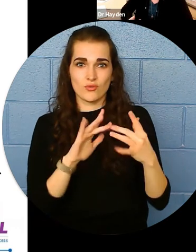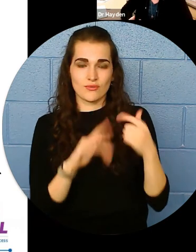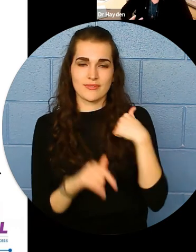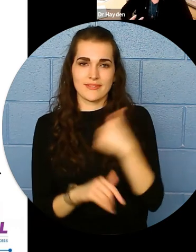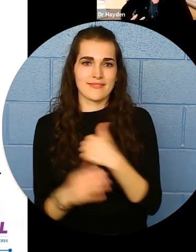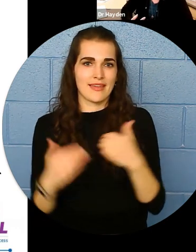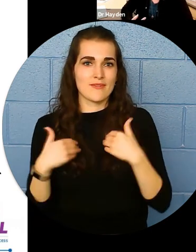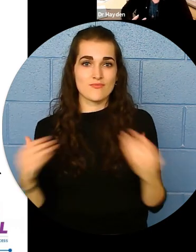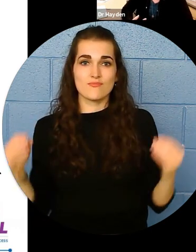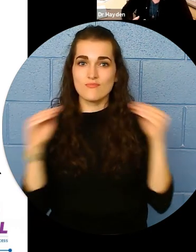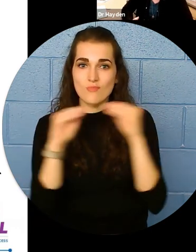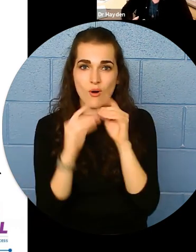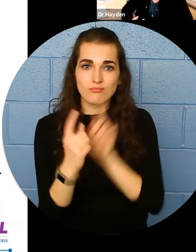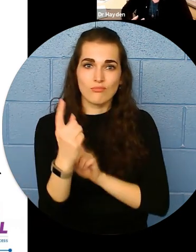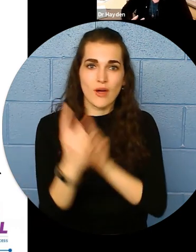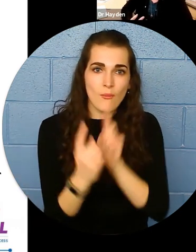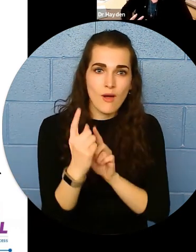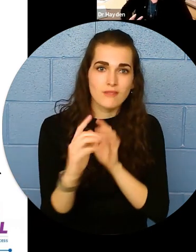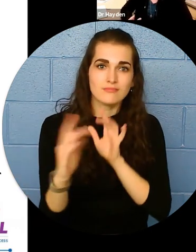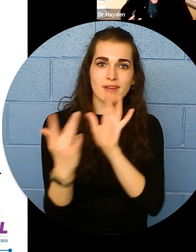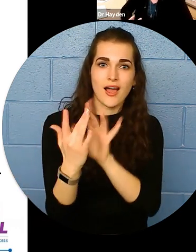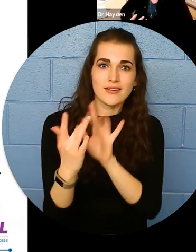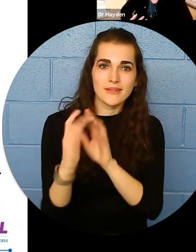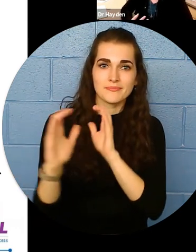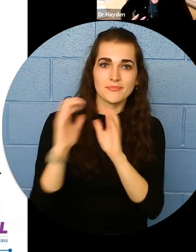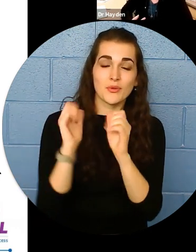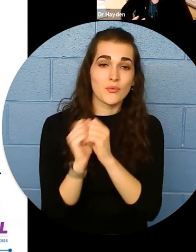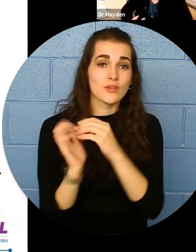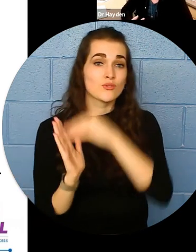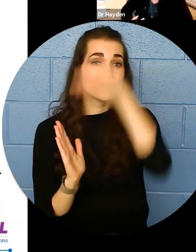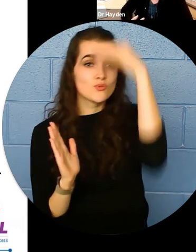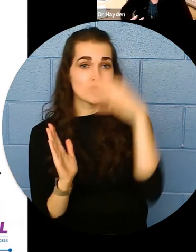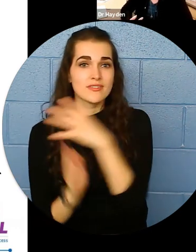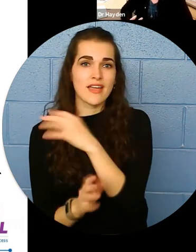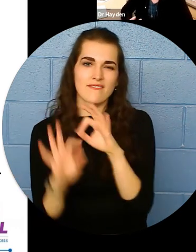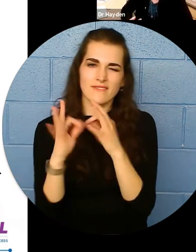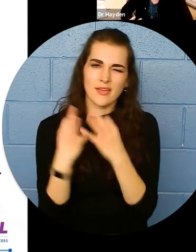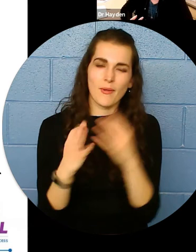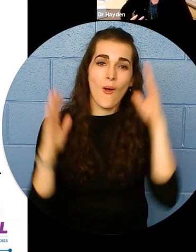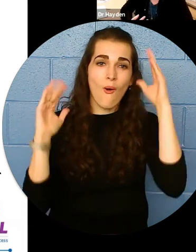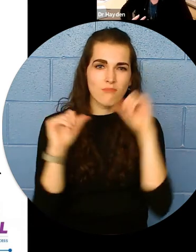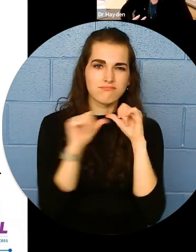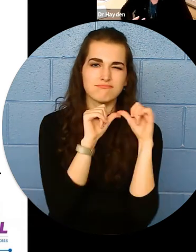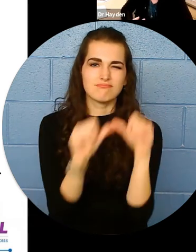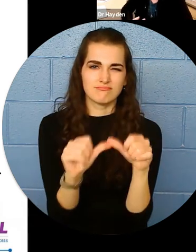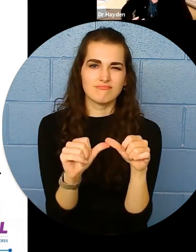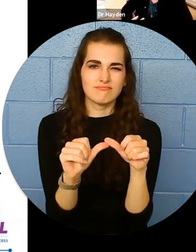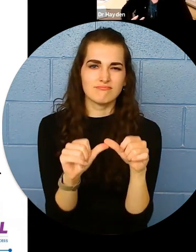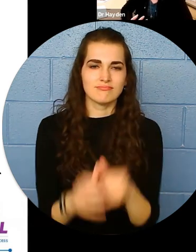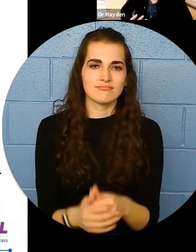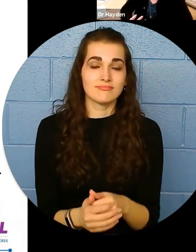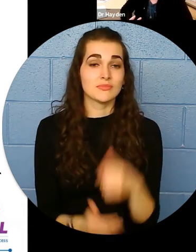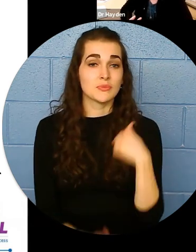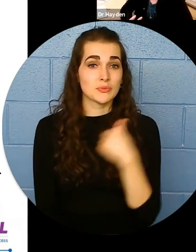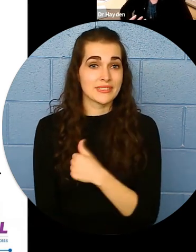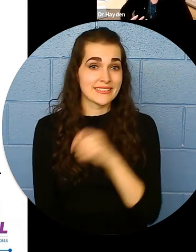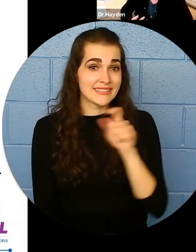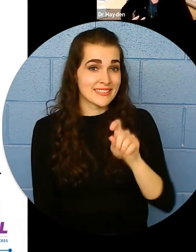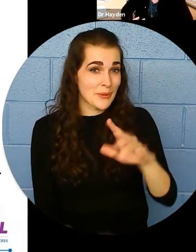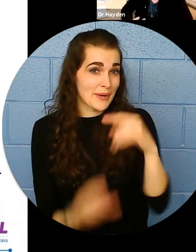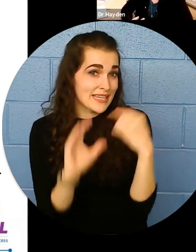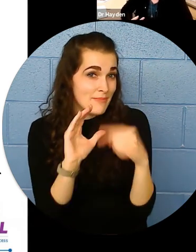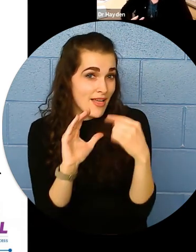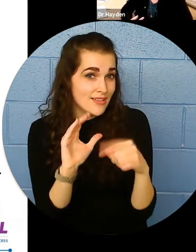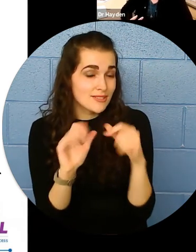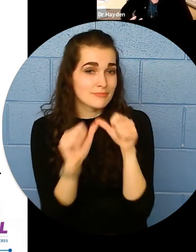lot more one-on-one contact with students and families. And so I really hope that that continues. We need your email addresses so